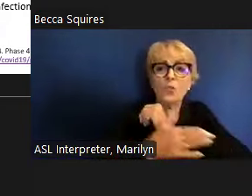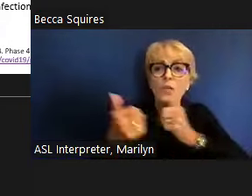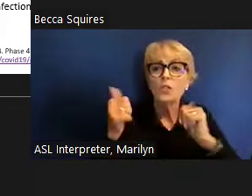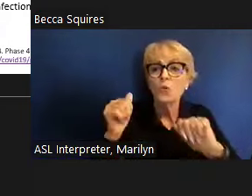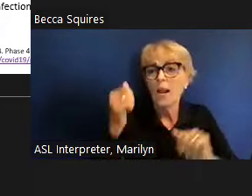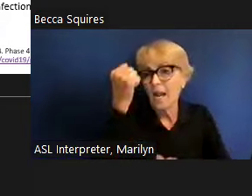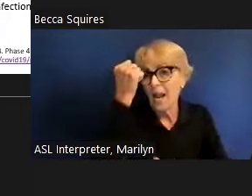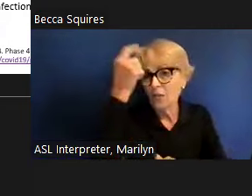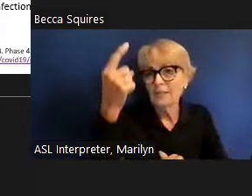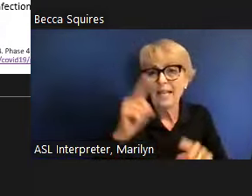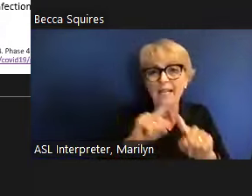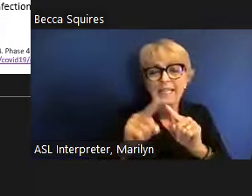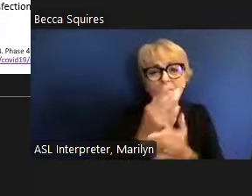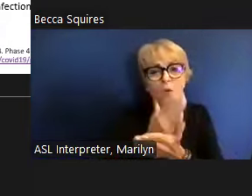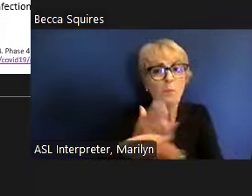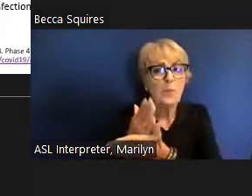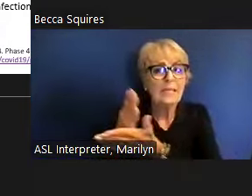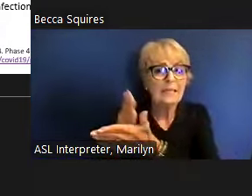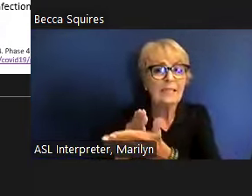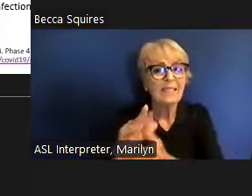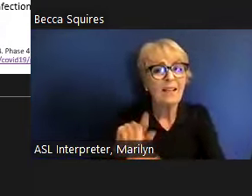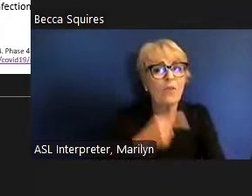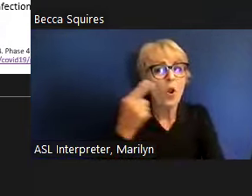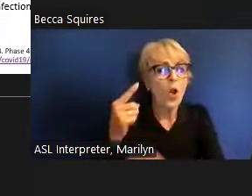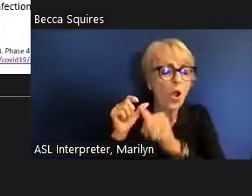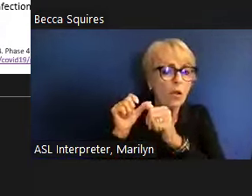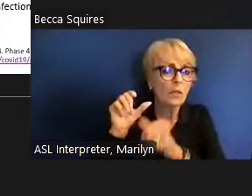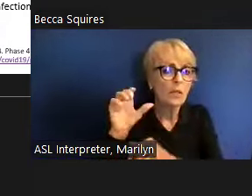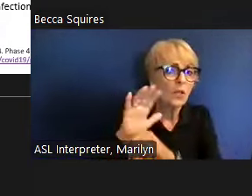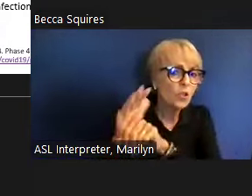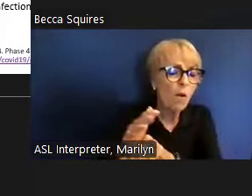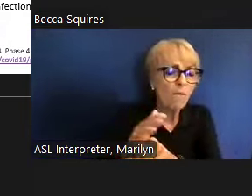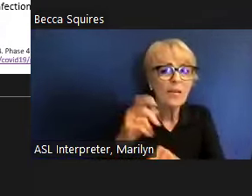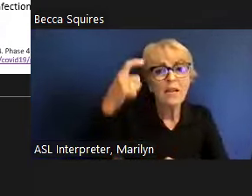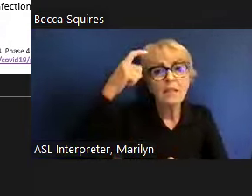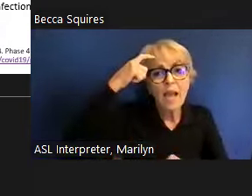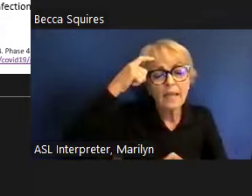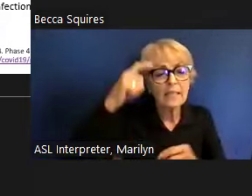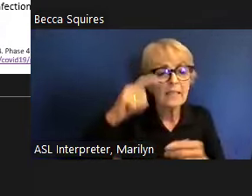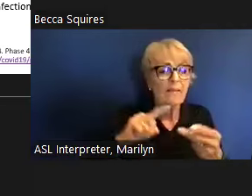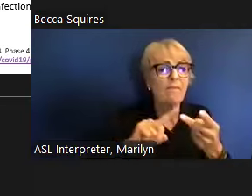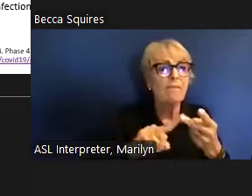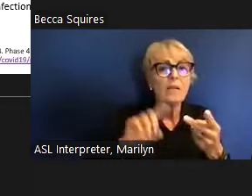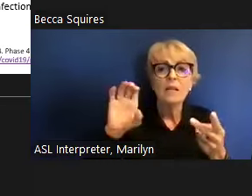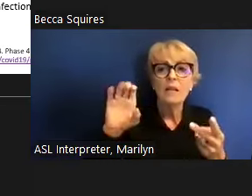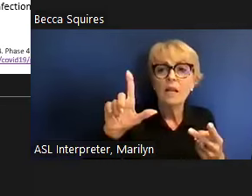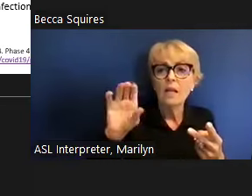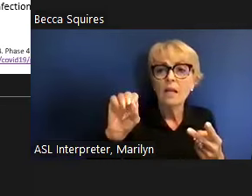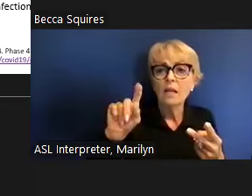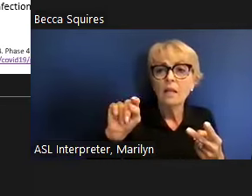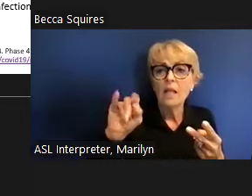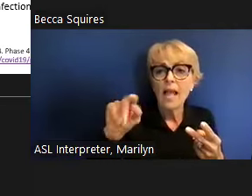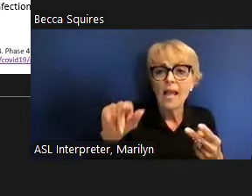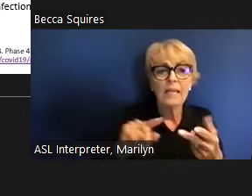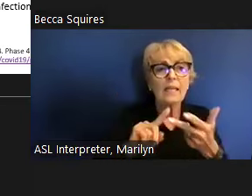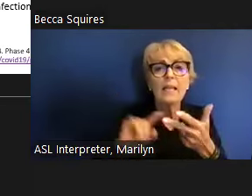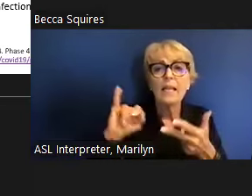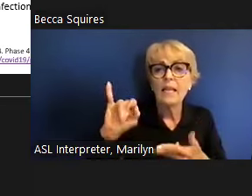understand different pieces of the long COVID, like the cognitive trouble or the clotting trouble, the immune